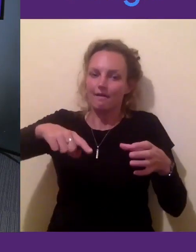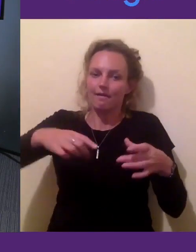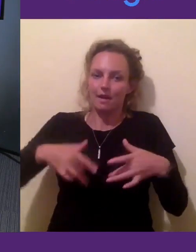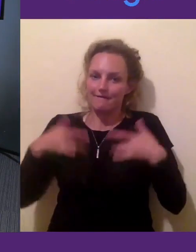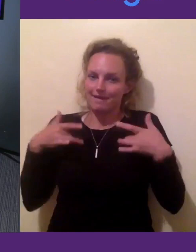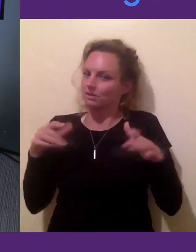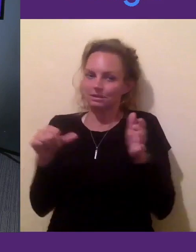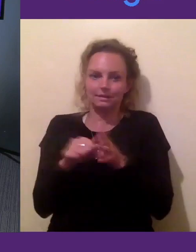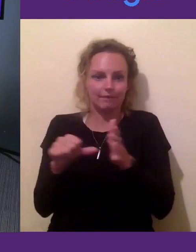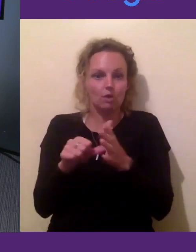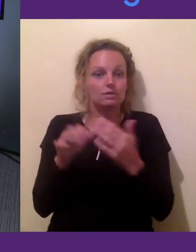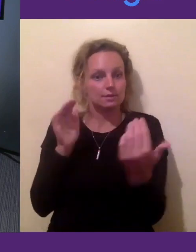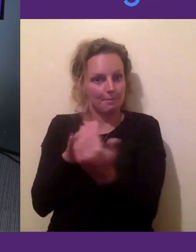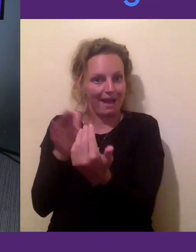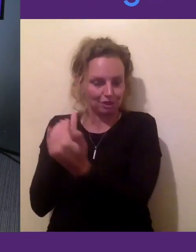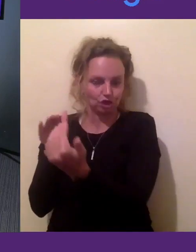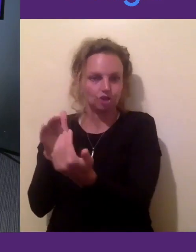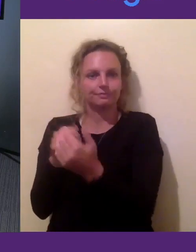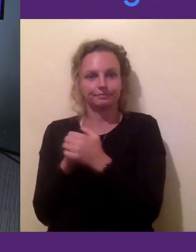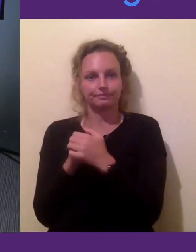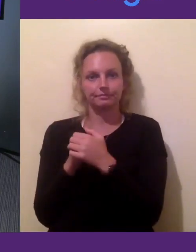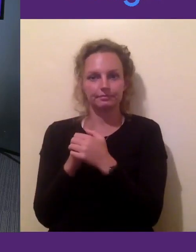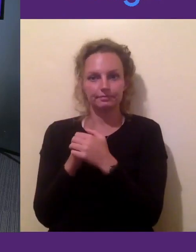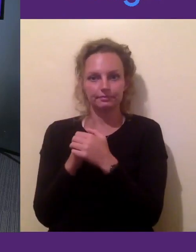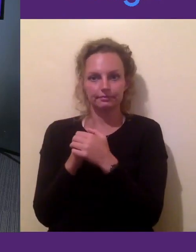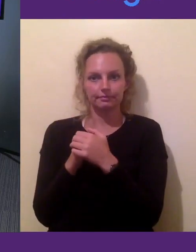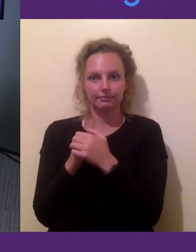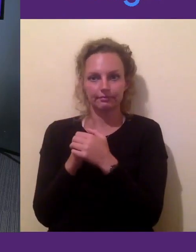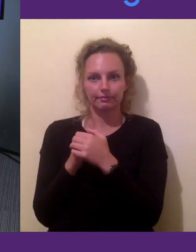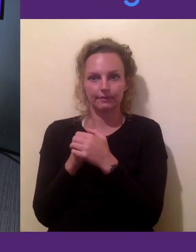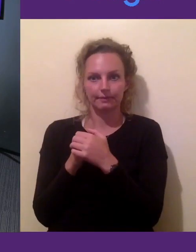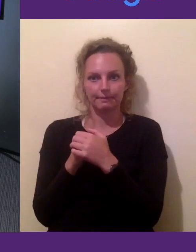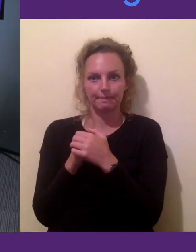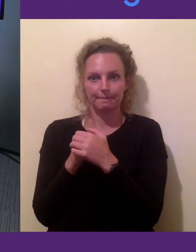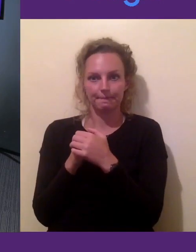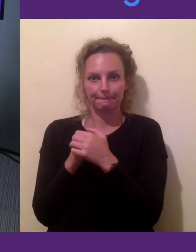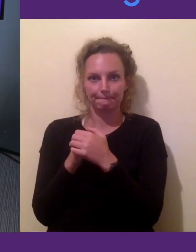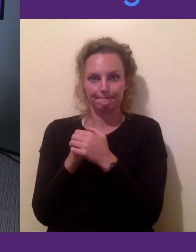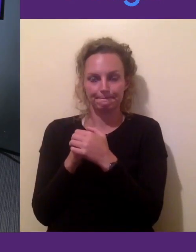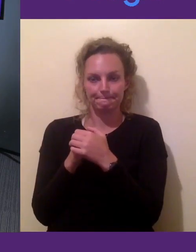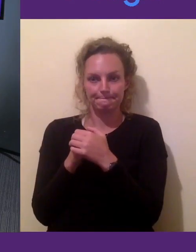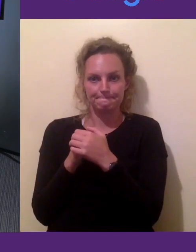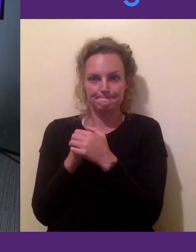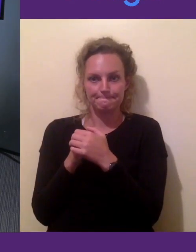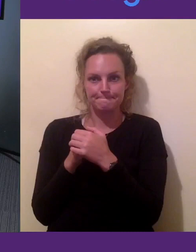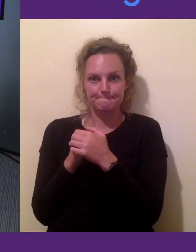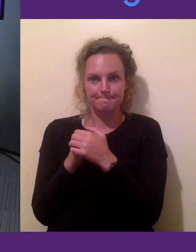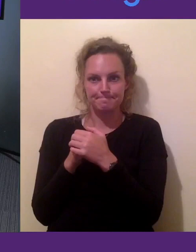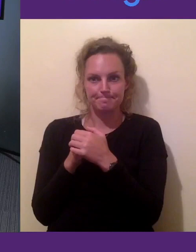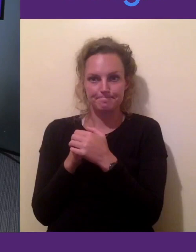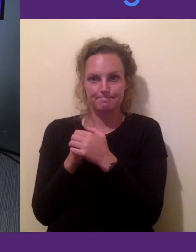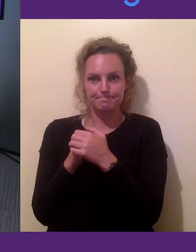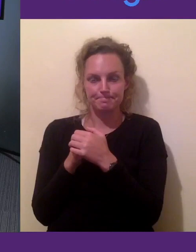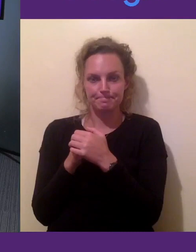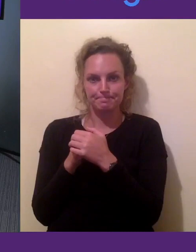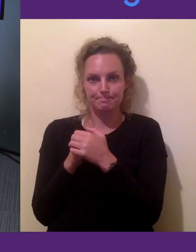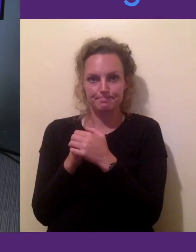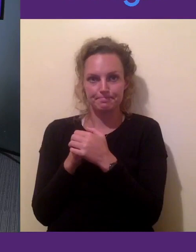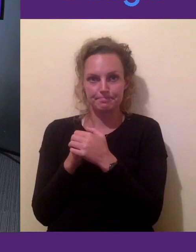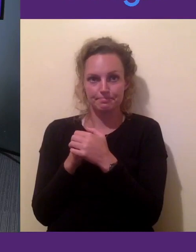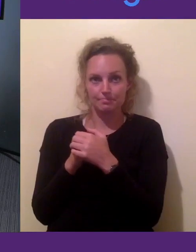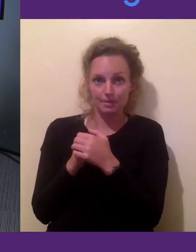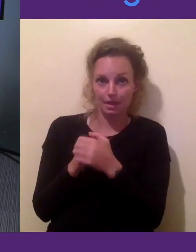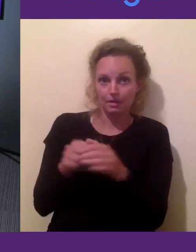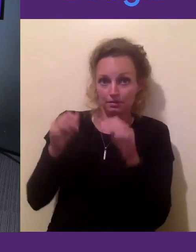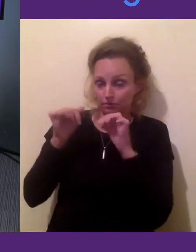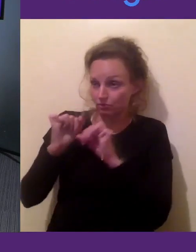A really good point. What have others felt speaking to that or to your own experience? I echo what Greg